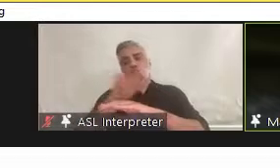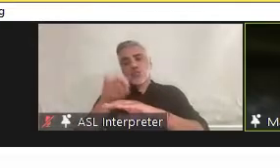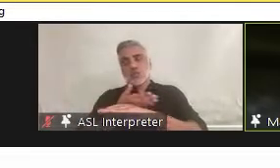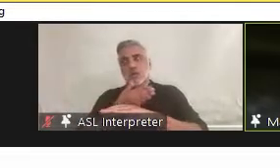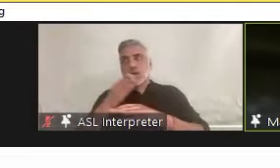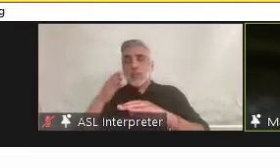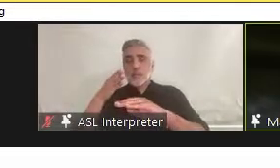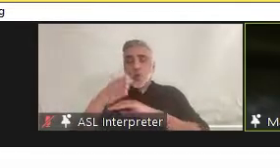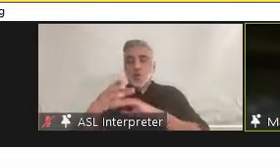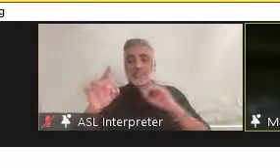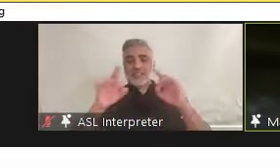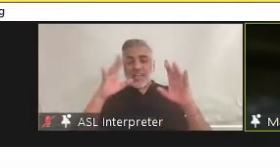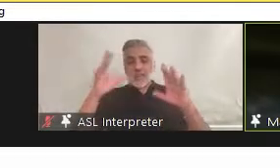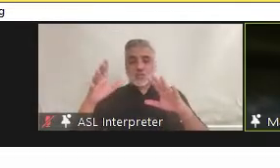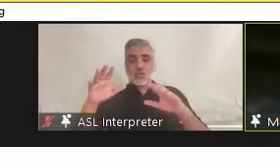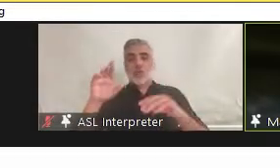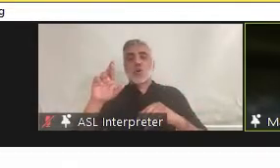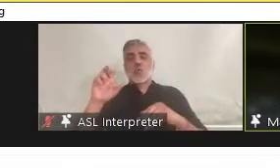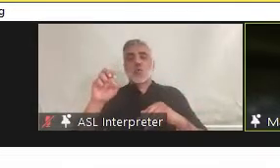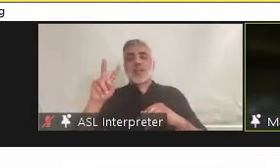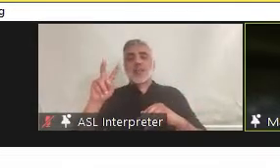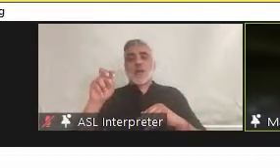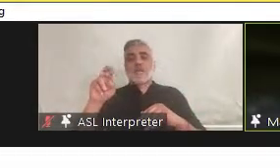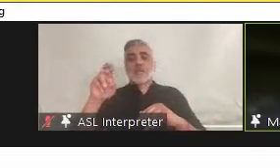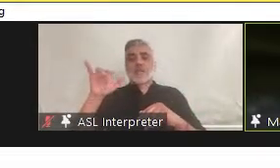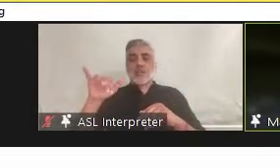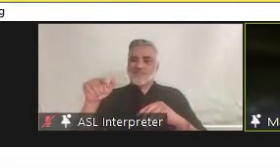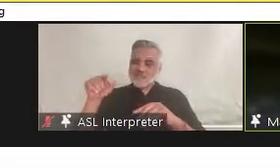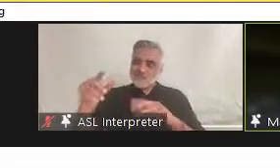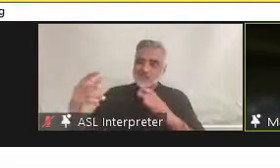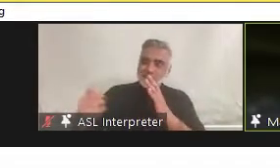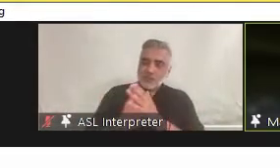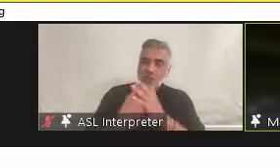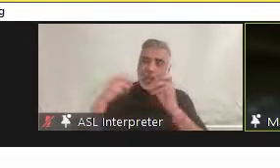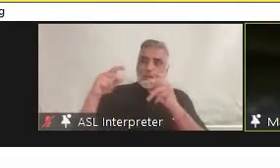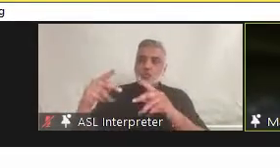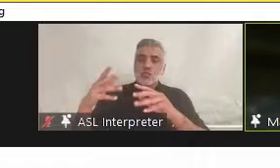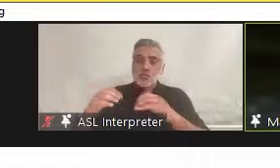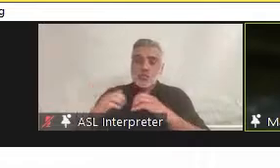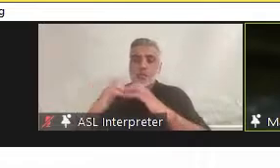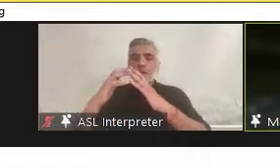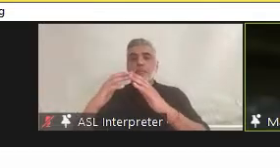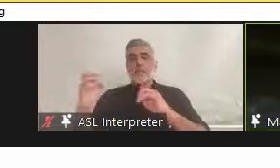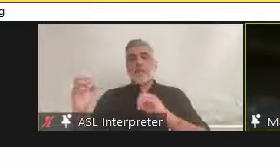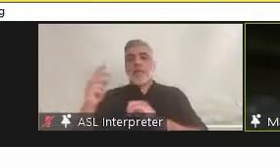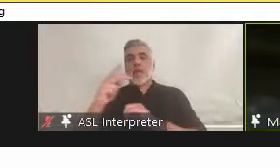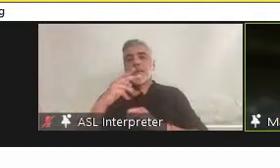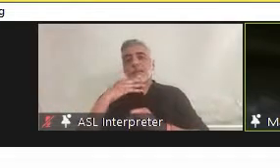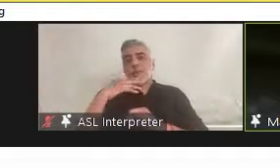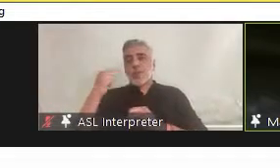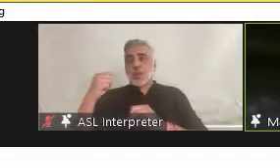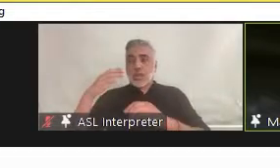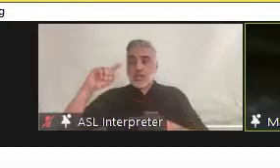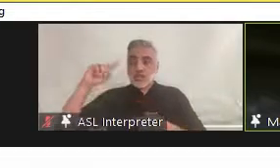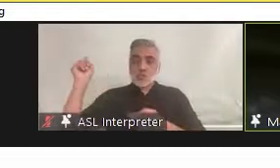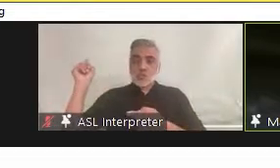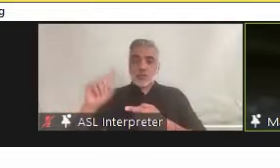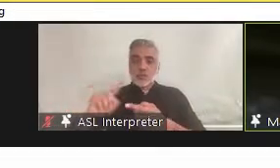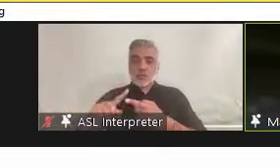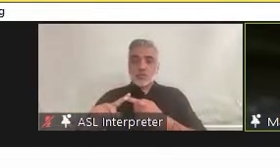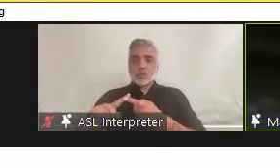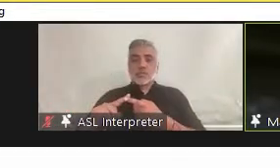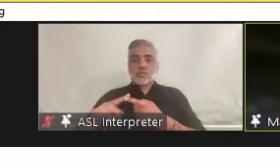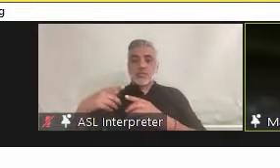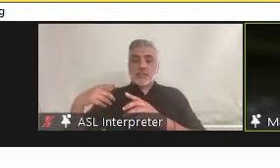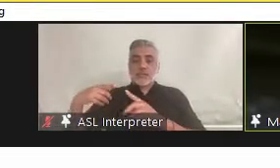Post-disaster recovery presents an opportunity to build back better and to reduce the underlying